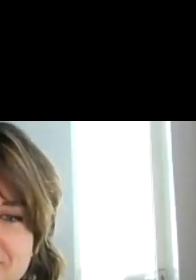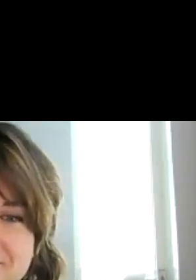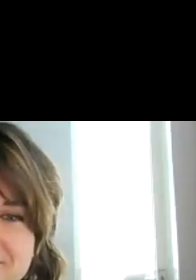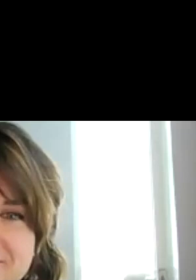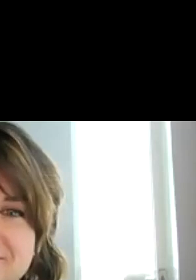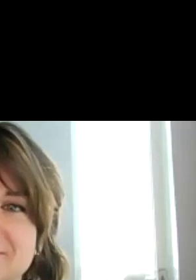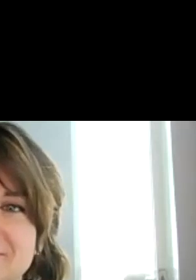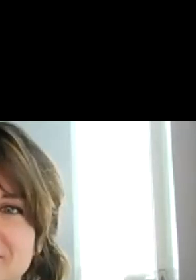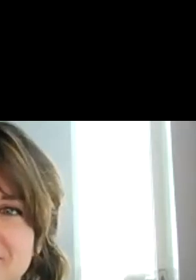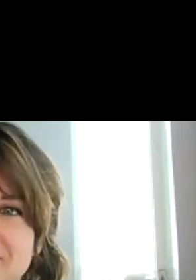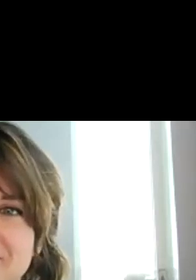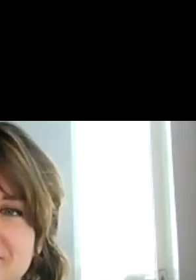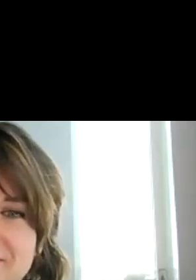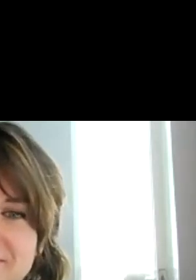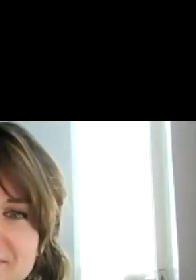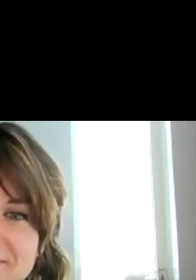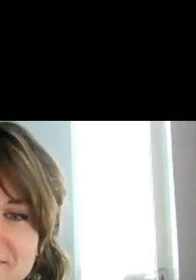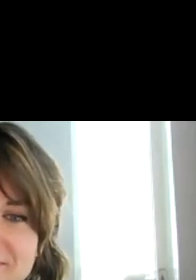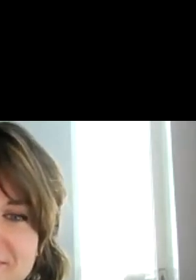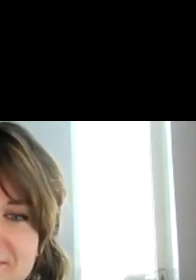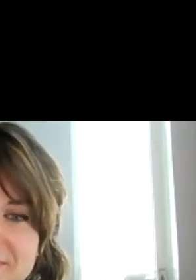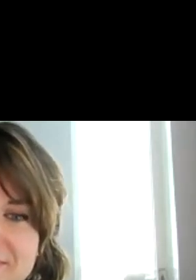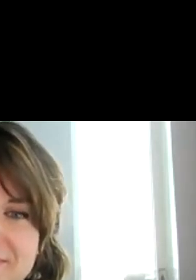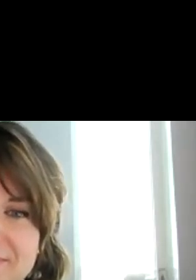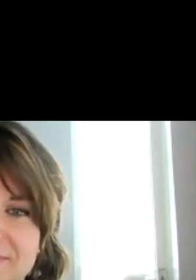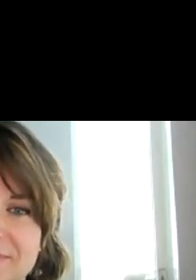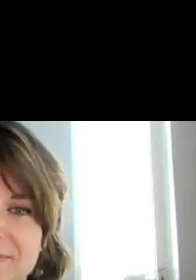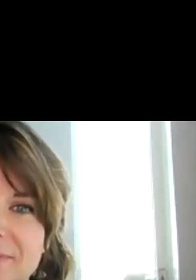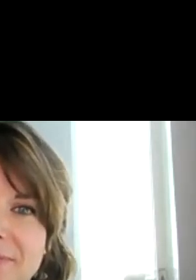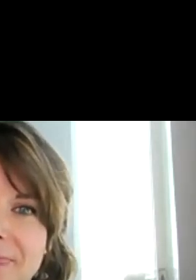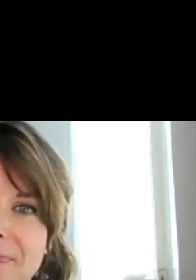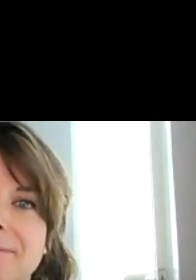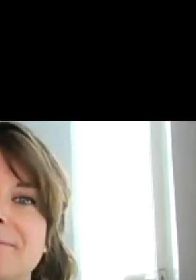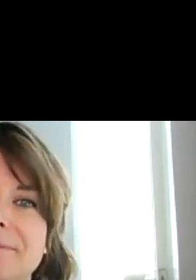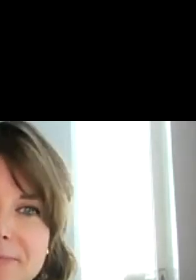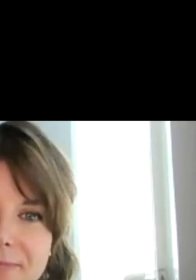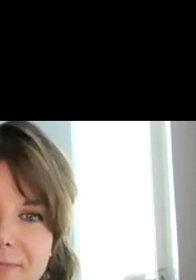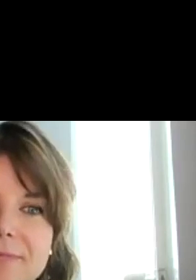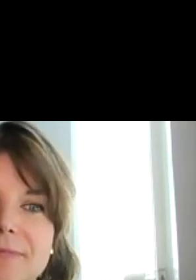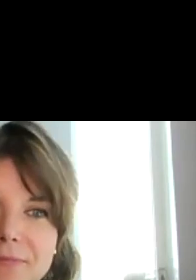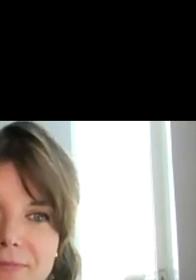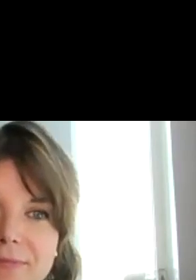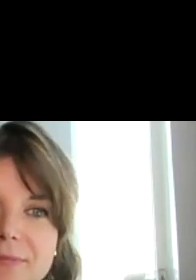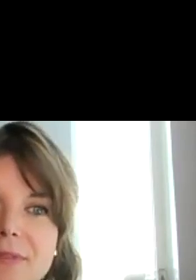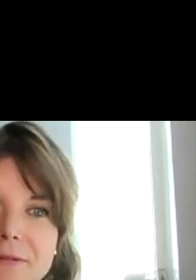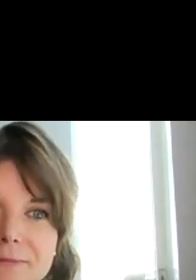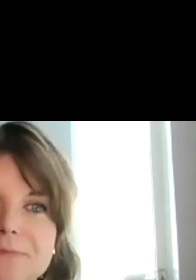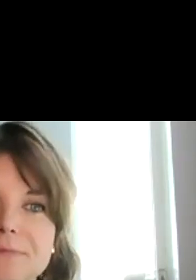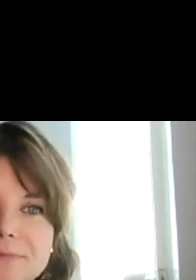published it. The picture that I showed in the presentation was from a donated copy that we only received a year or two